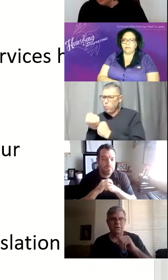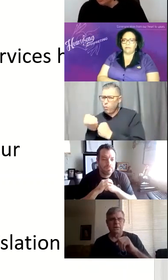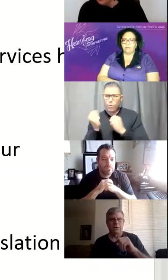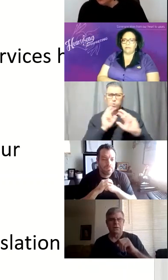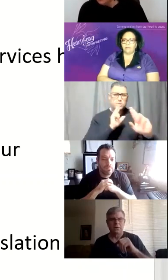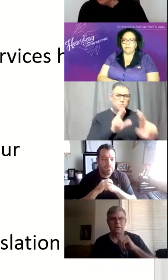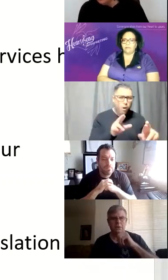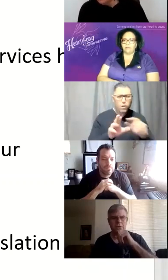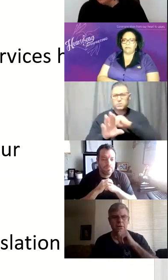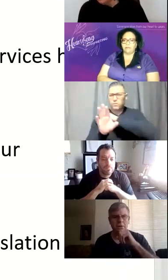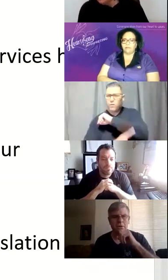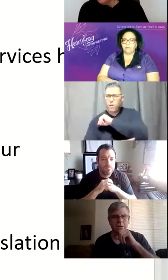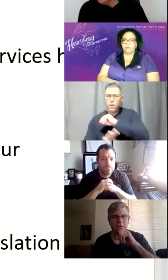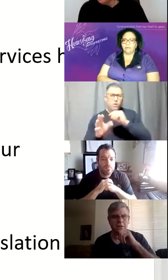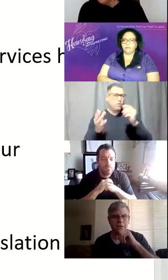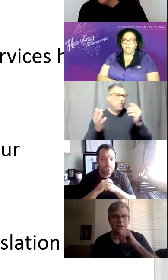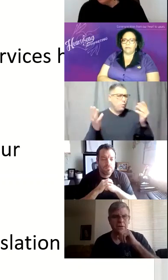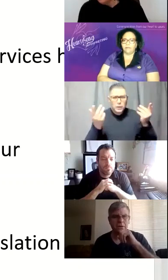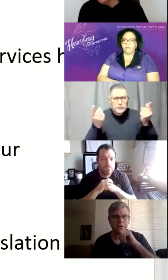fall?